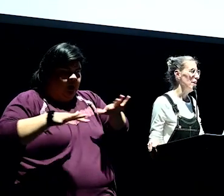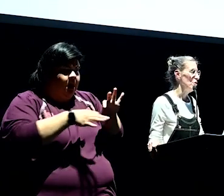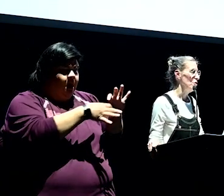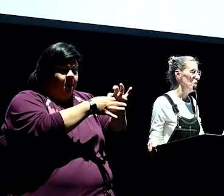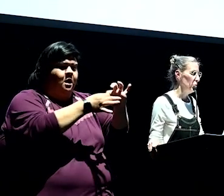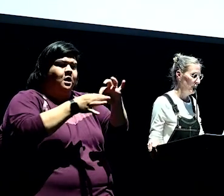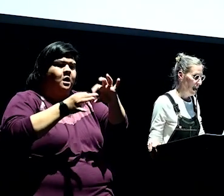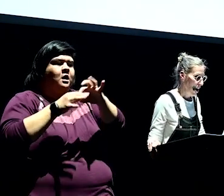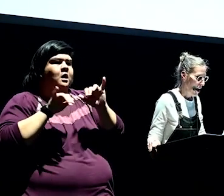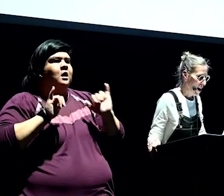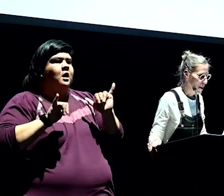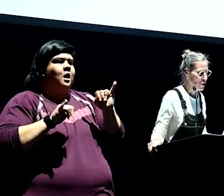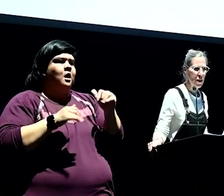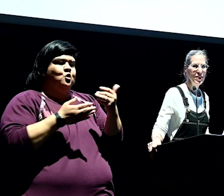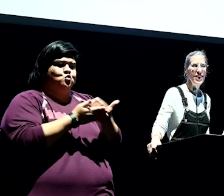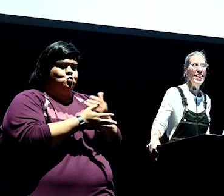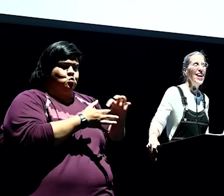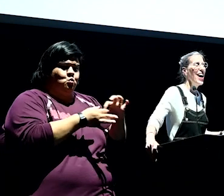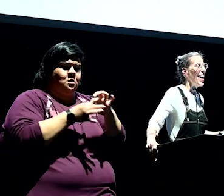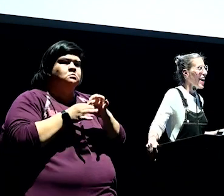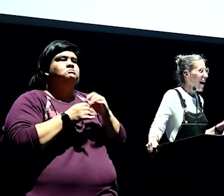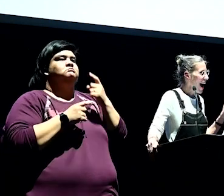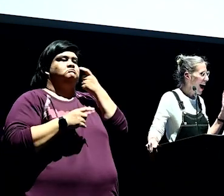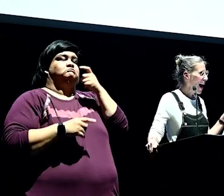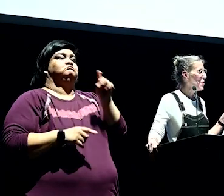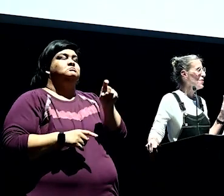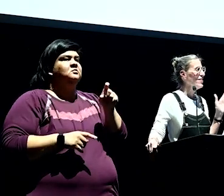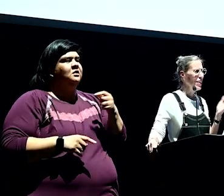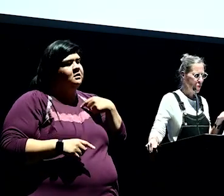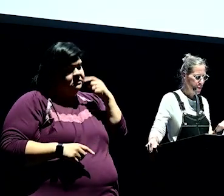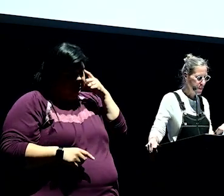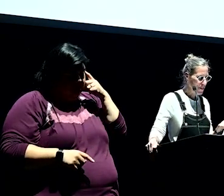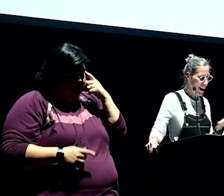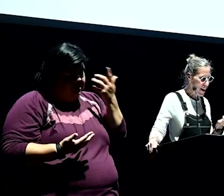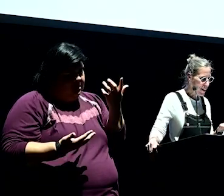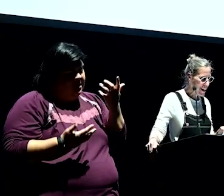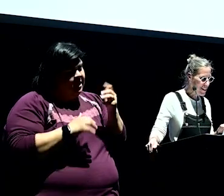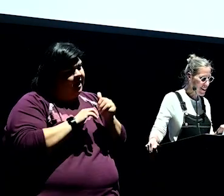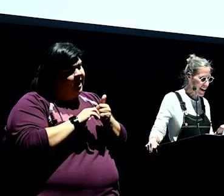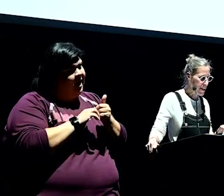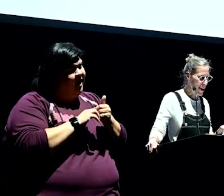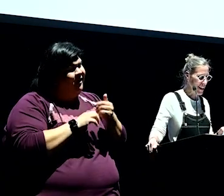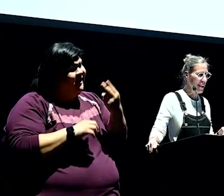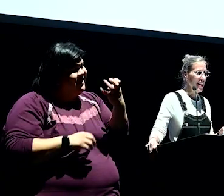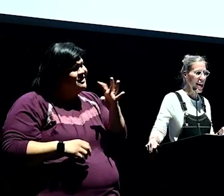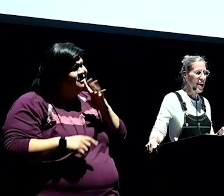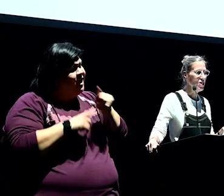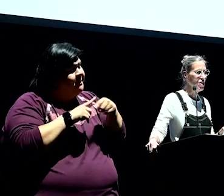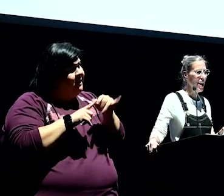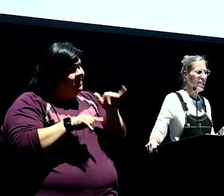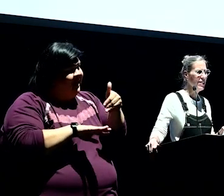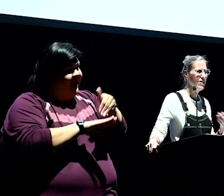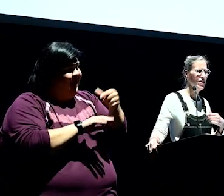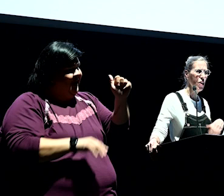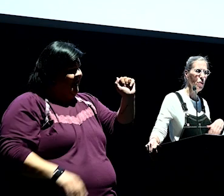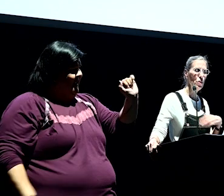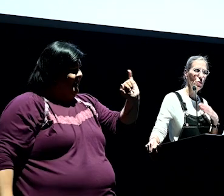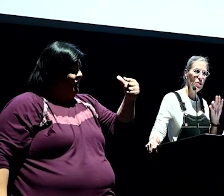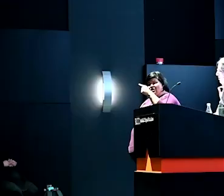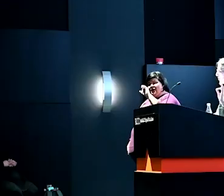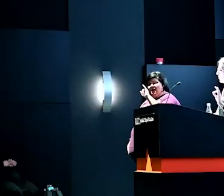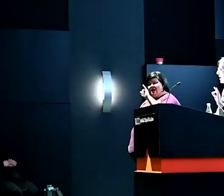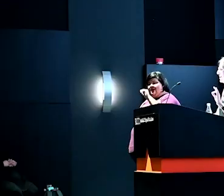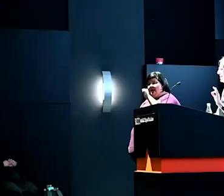new relationships. So I was like, how, like, that, he's talking about that at the AIGA? That's